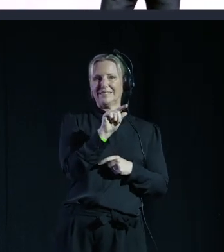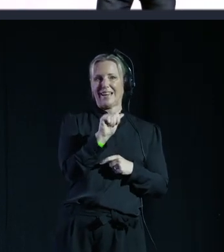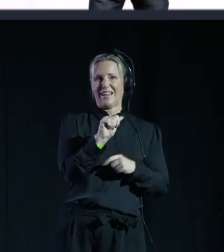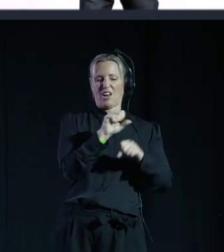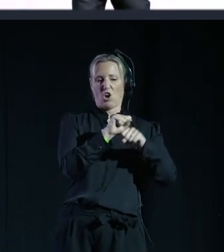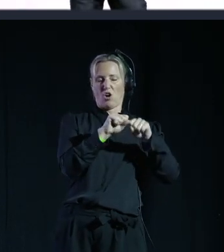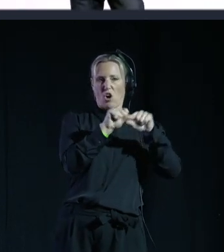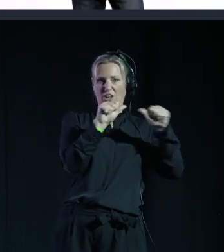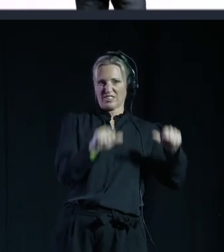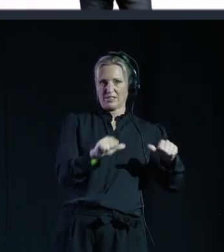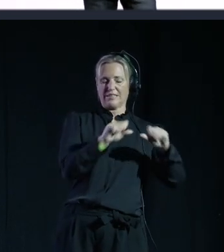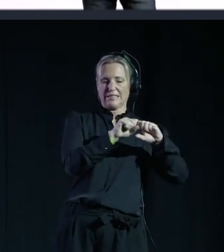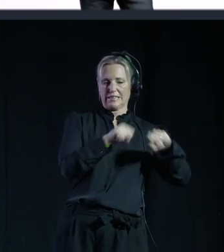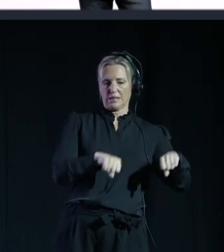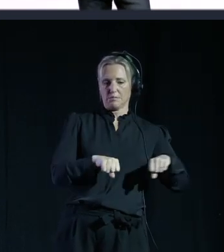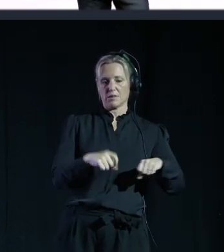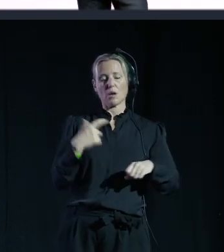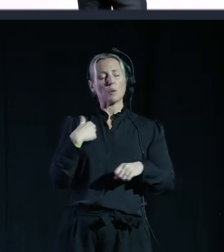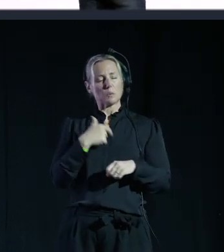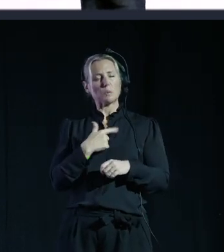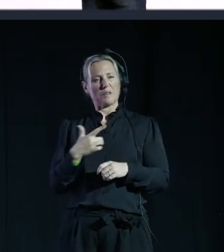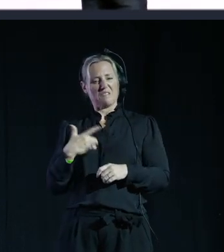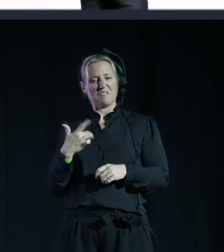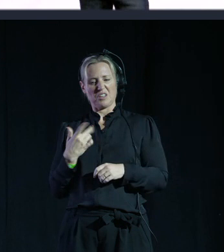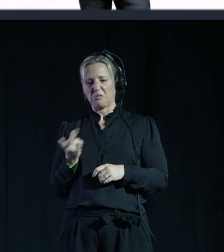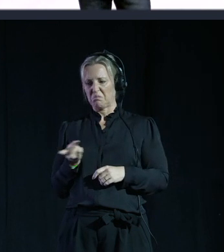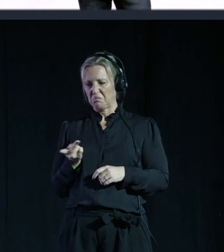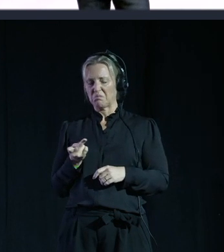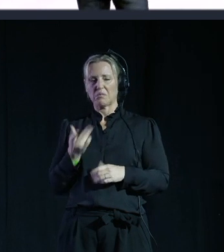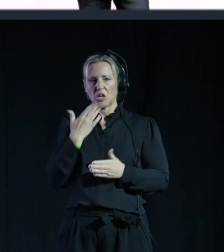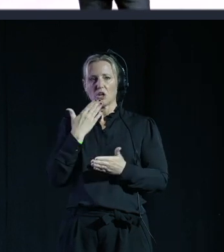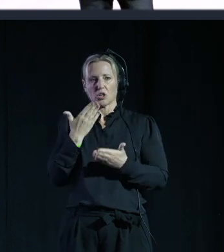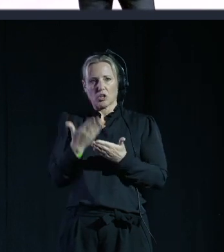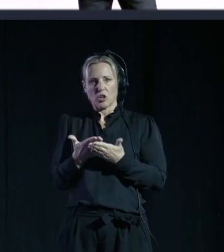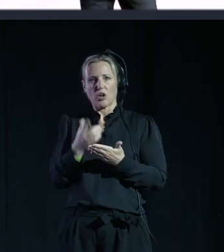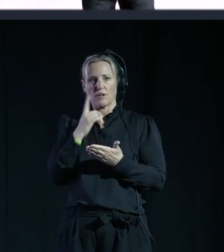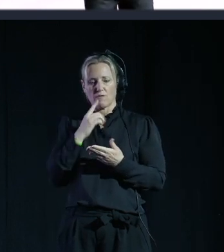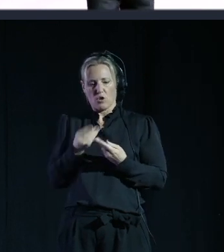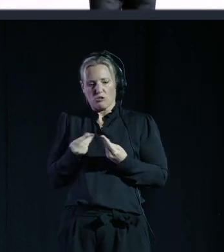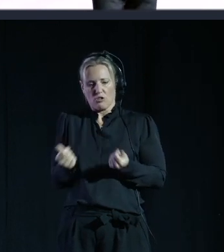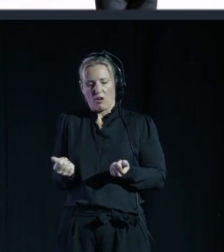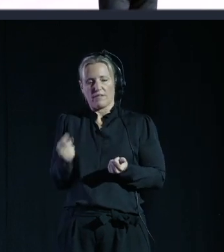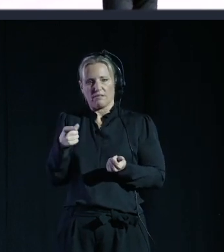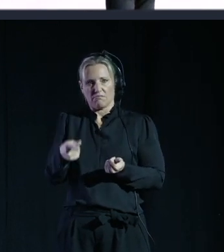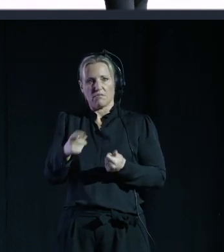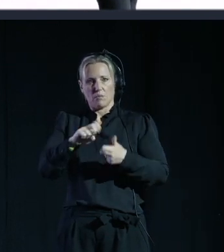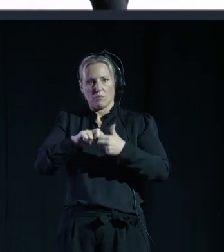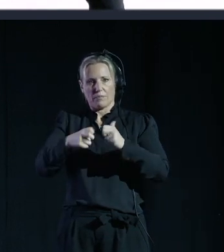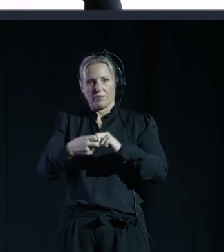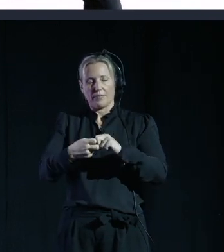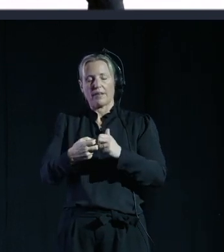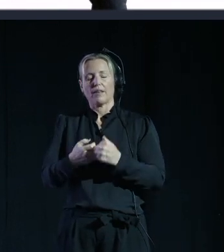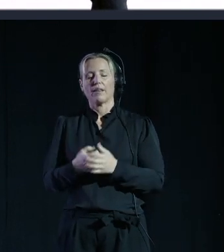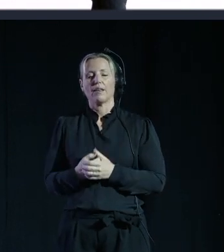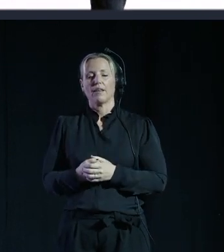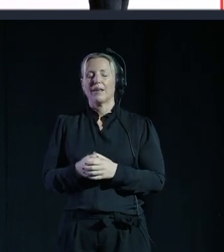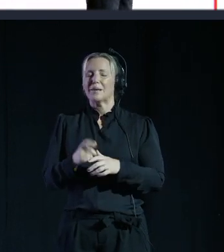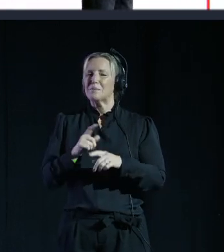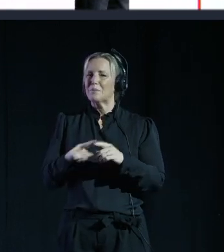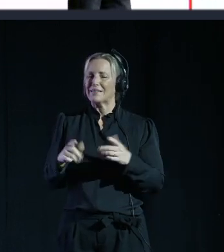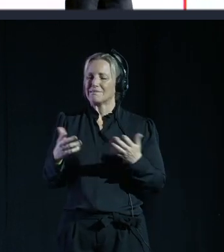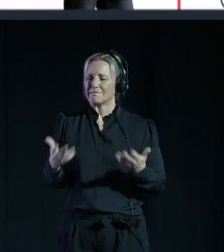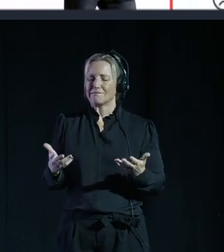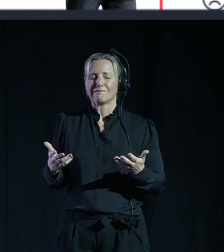believe that these are the right approaches to solving and unlocking this sort of challenge at scale. The problem